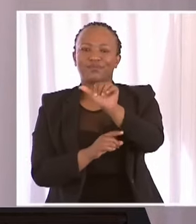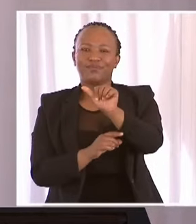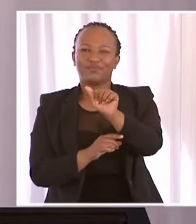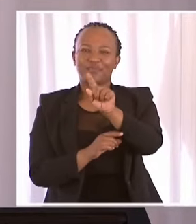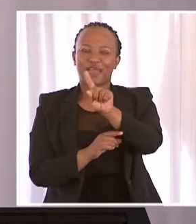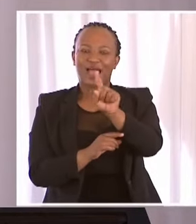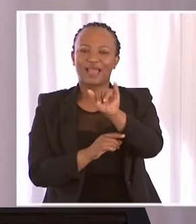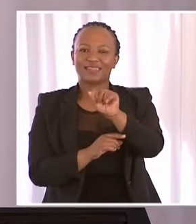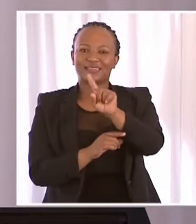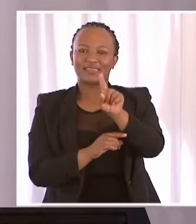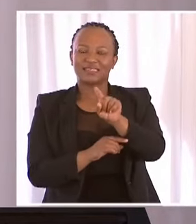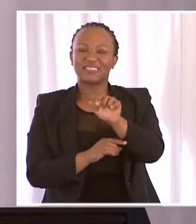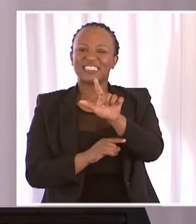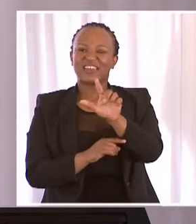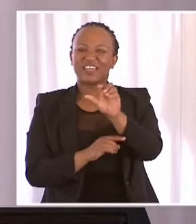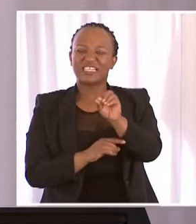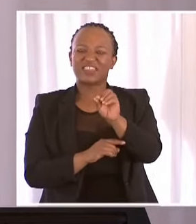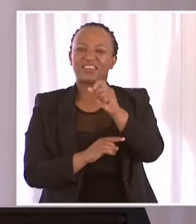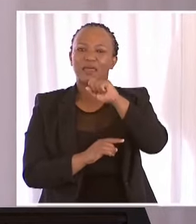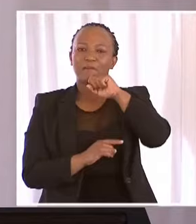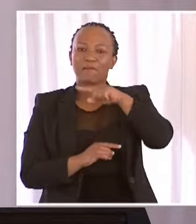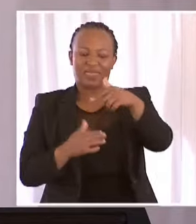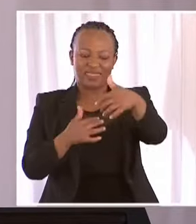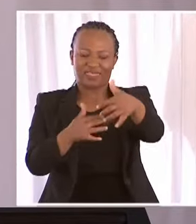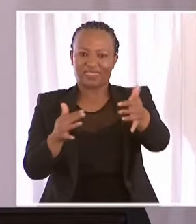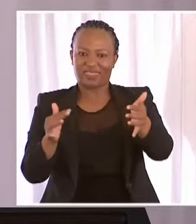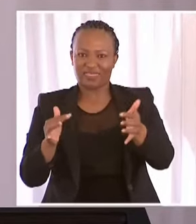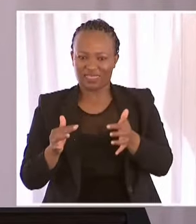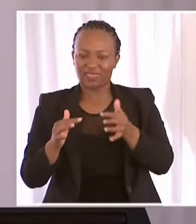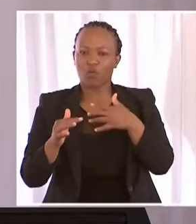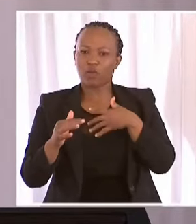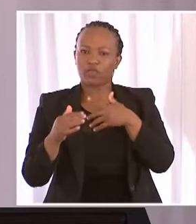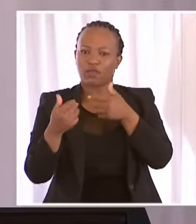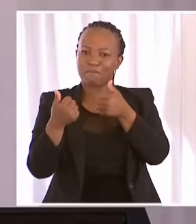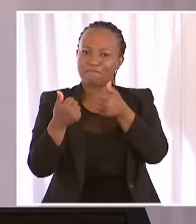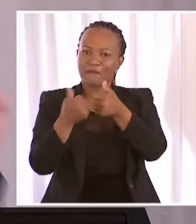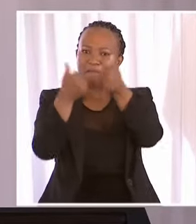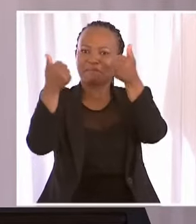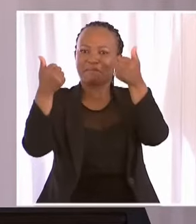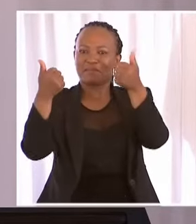the 70th birthday of Comrade Yusuf Dadu. And